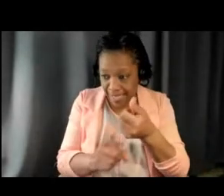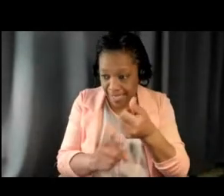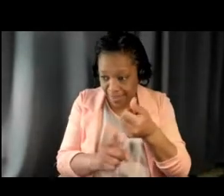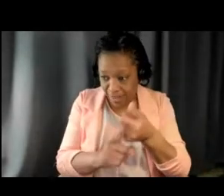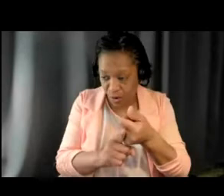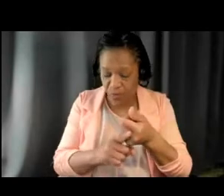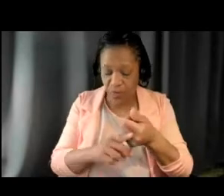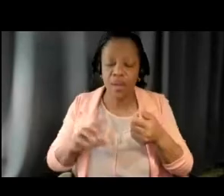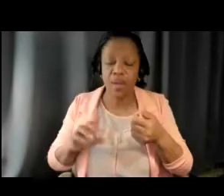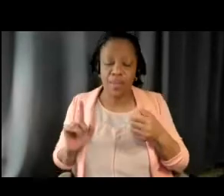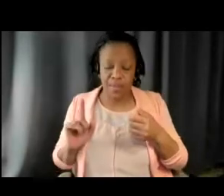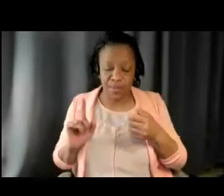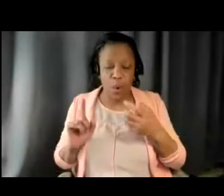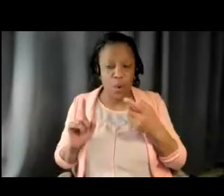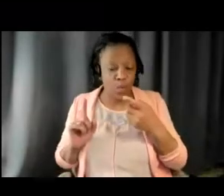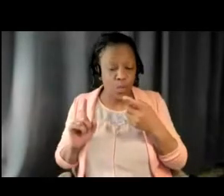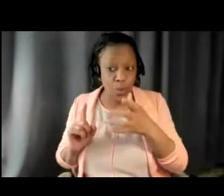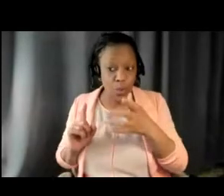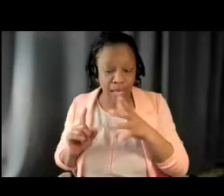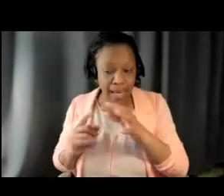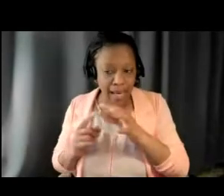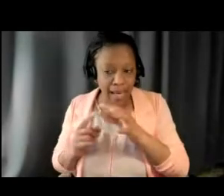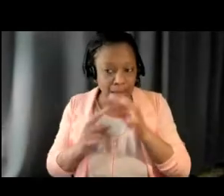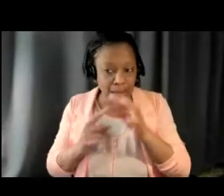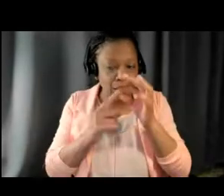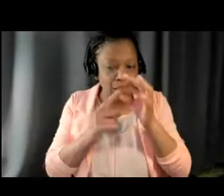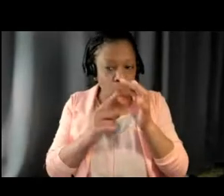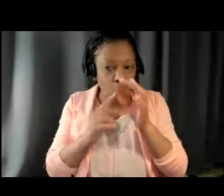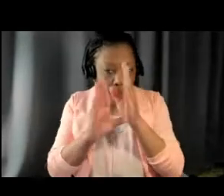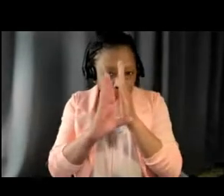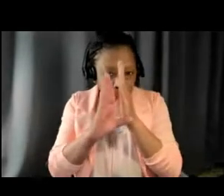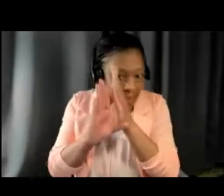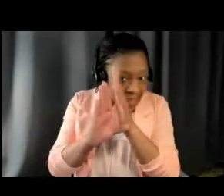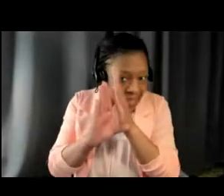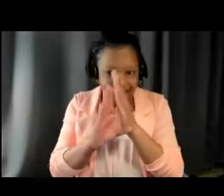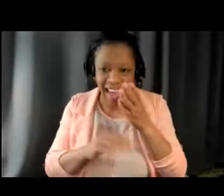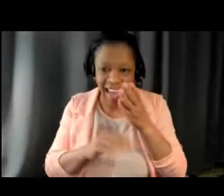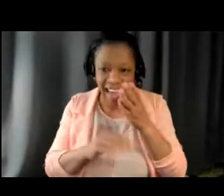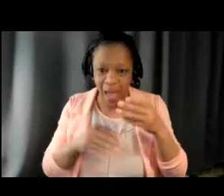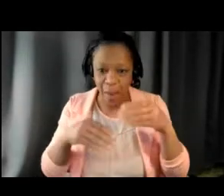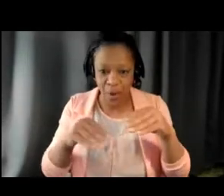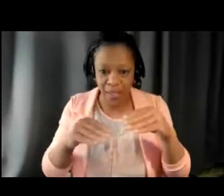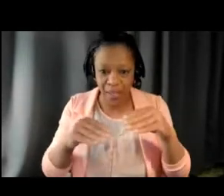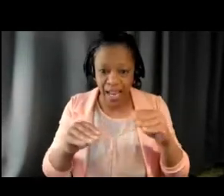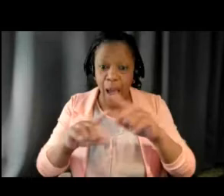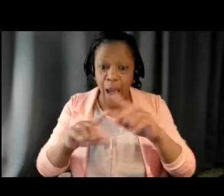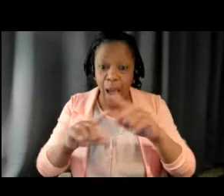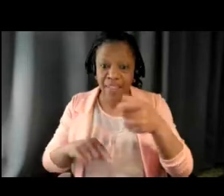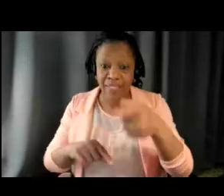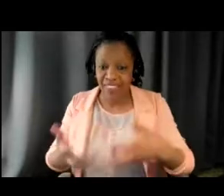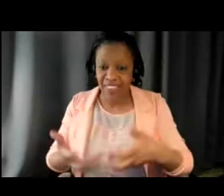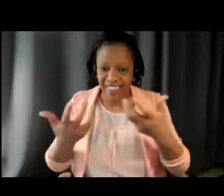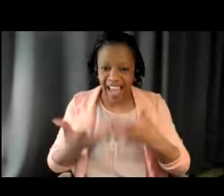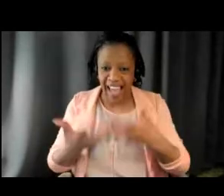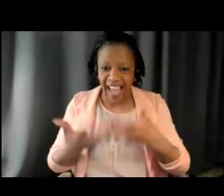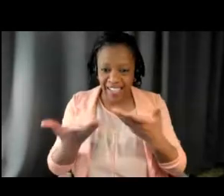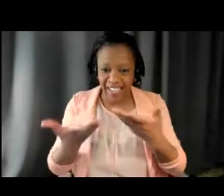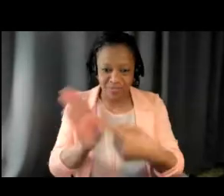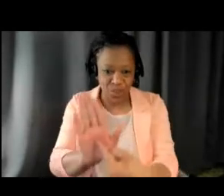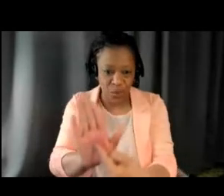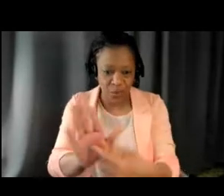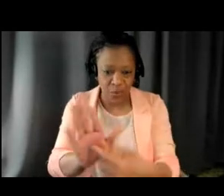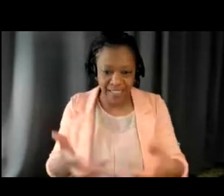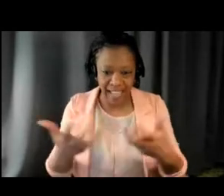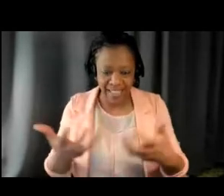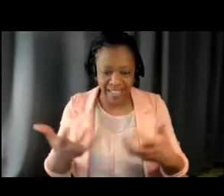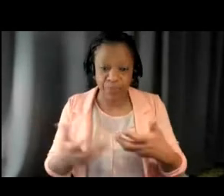an exclusive sneak peek at the market. But before we go, I want to show this salad that we started up. So as you can see, I chopped